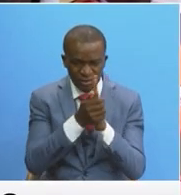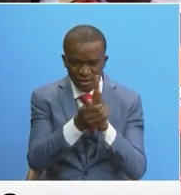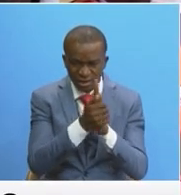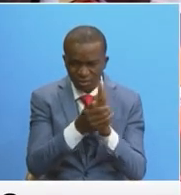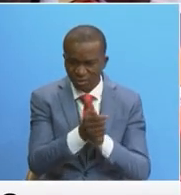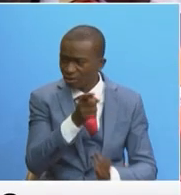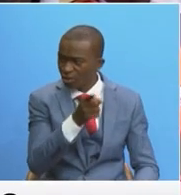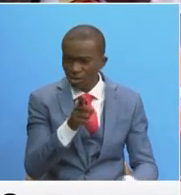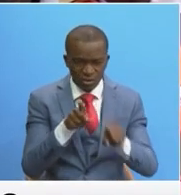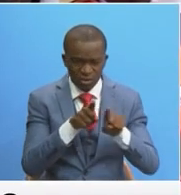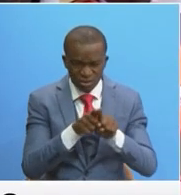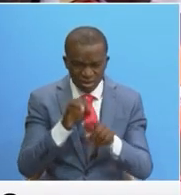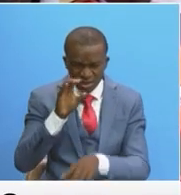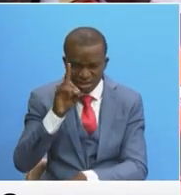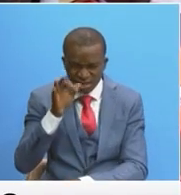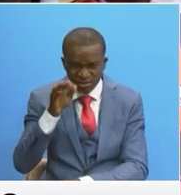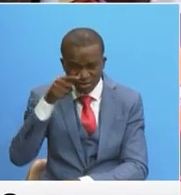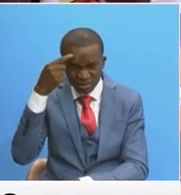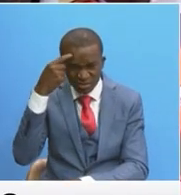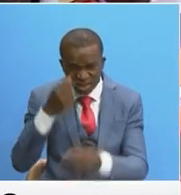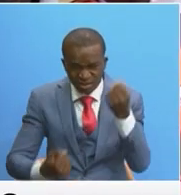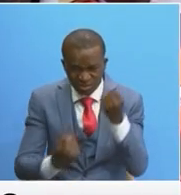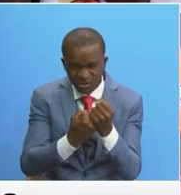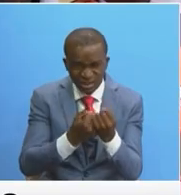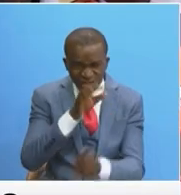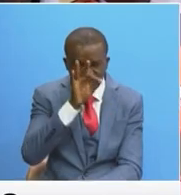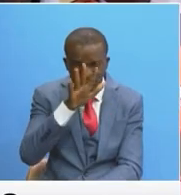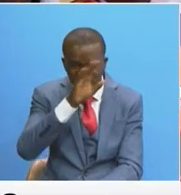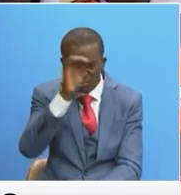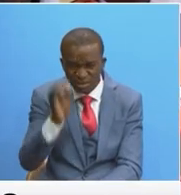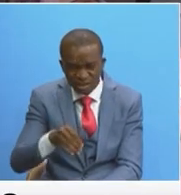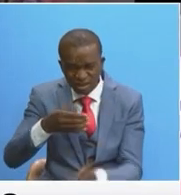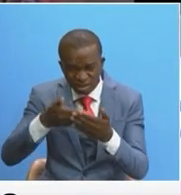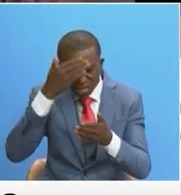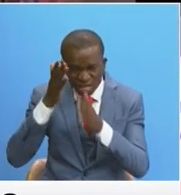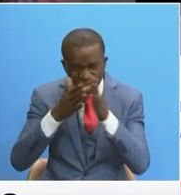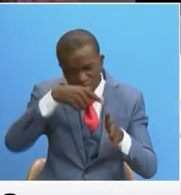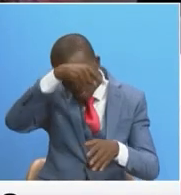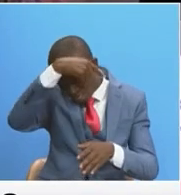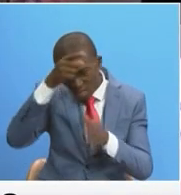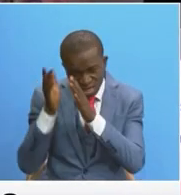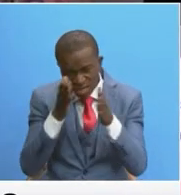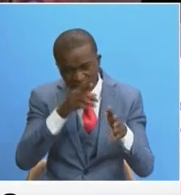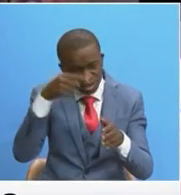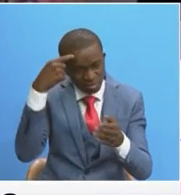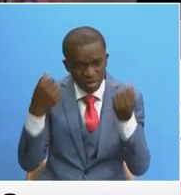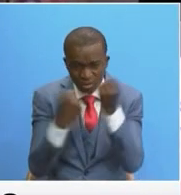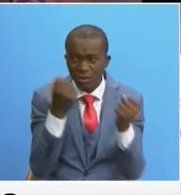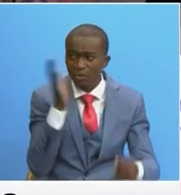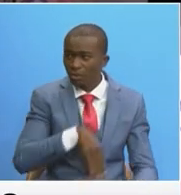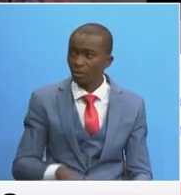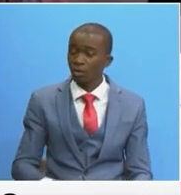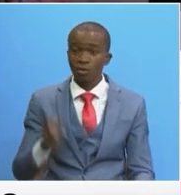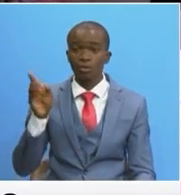Fund has sponsored 95% of students graduating today. Lukasha Trades Training Institute board